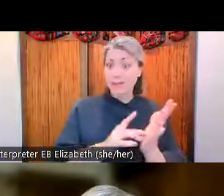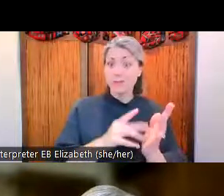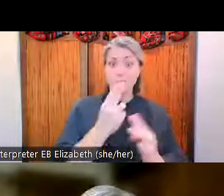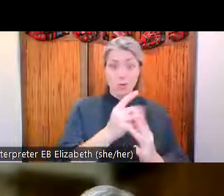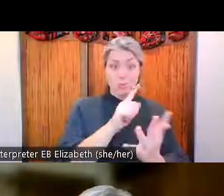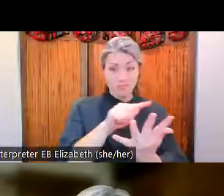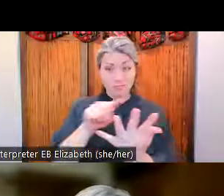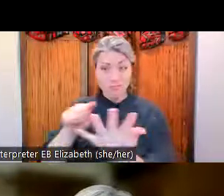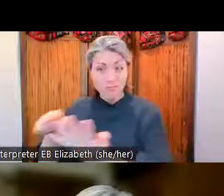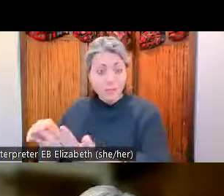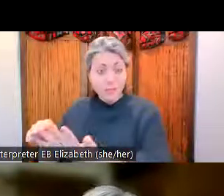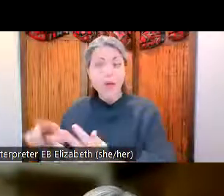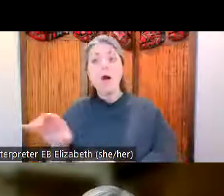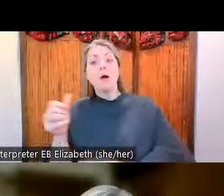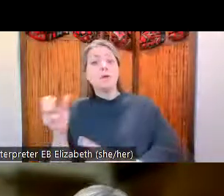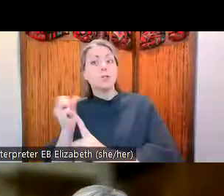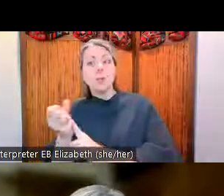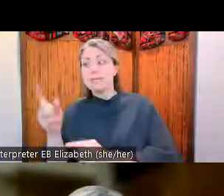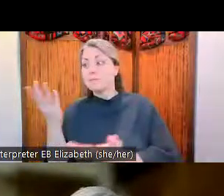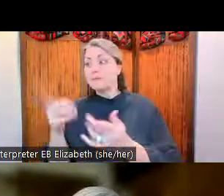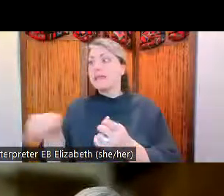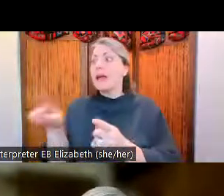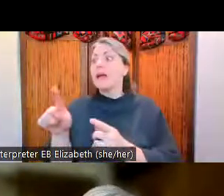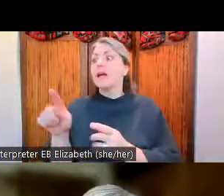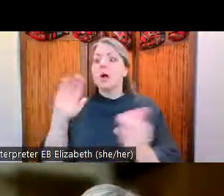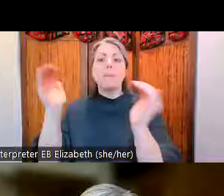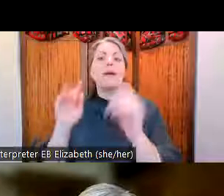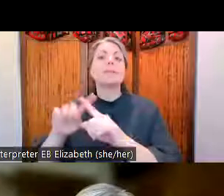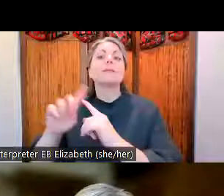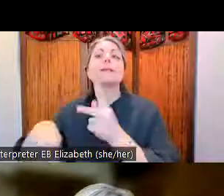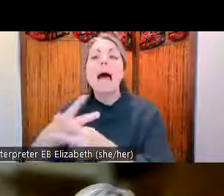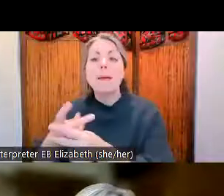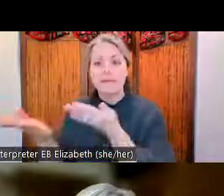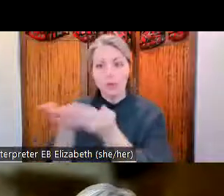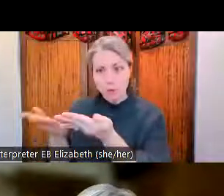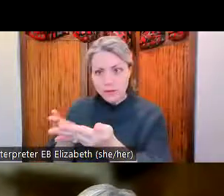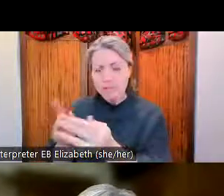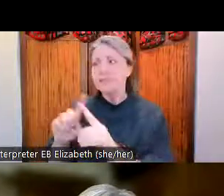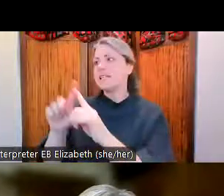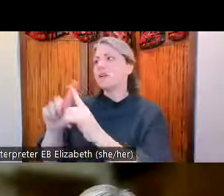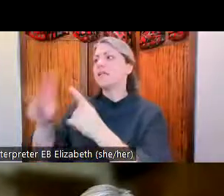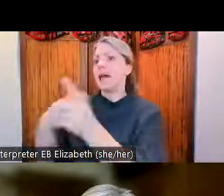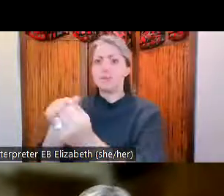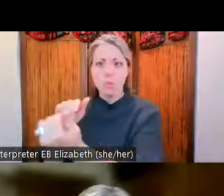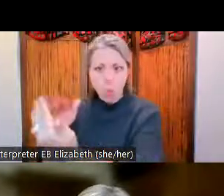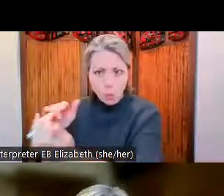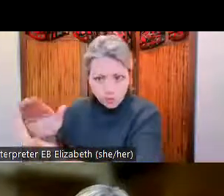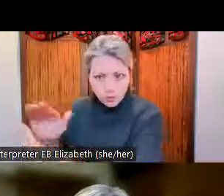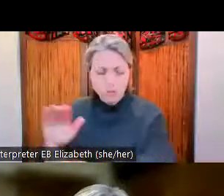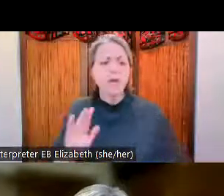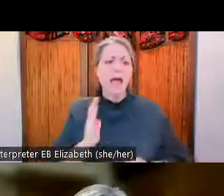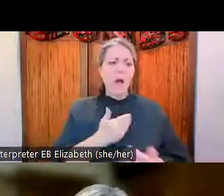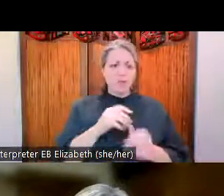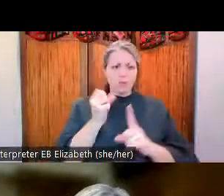In other situations, it might be a type of service or a type of health practice. And really the reason